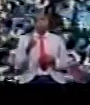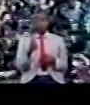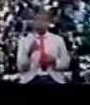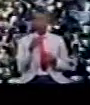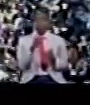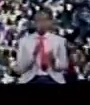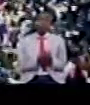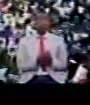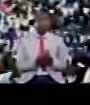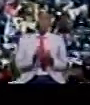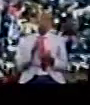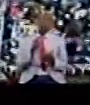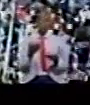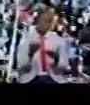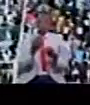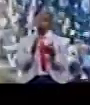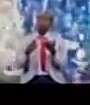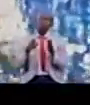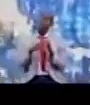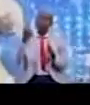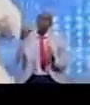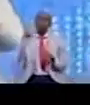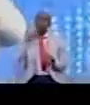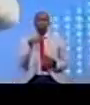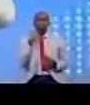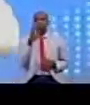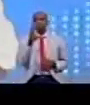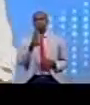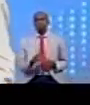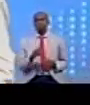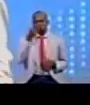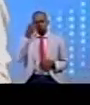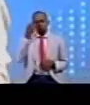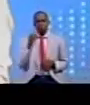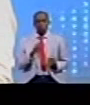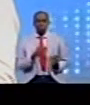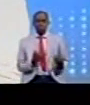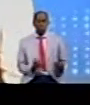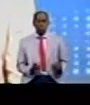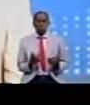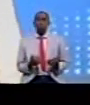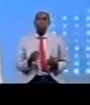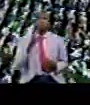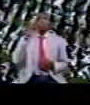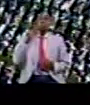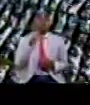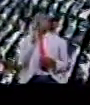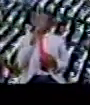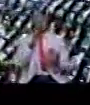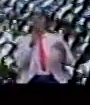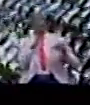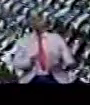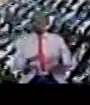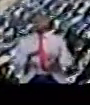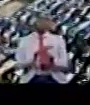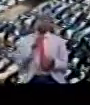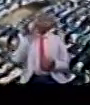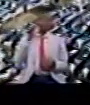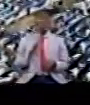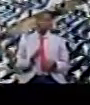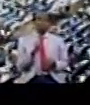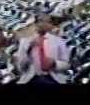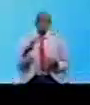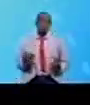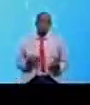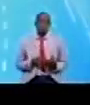the activity of such wife, rescue such wife before they double into hellfire. Shall we pray right now?